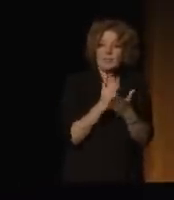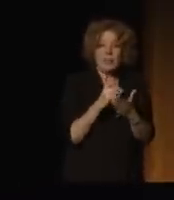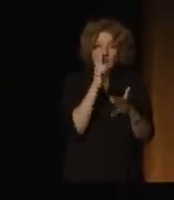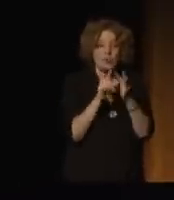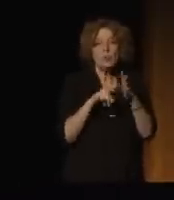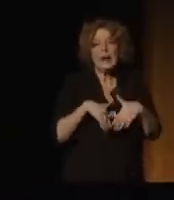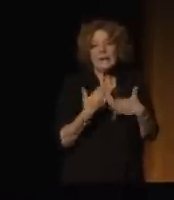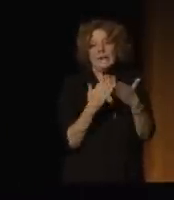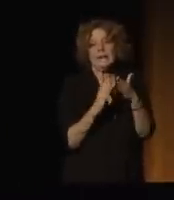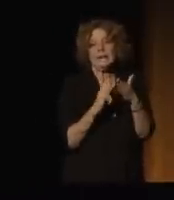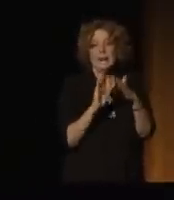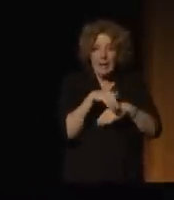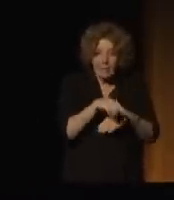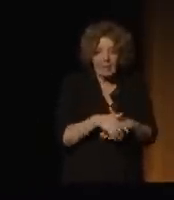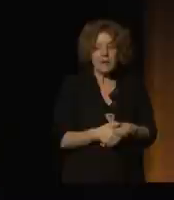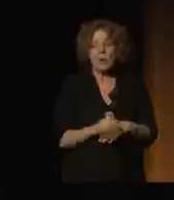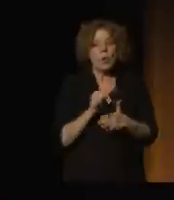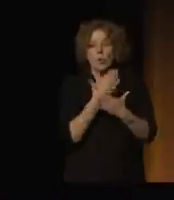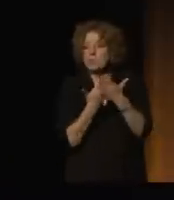anything about it. Or stories that were,